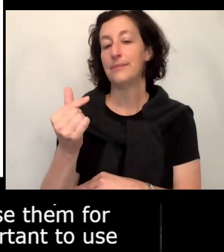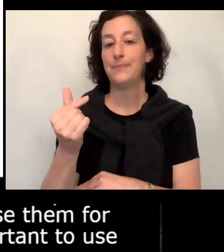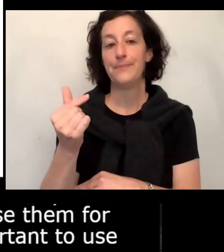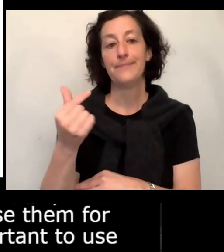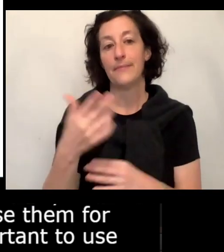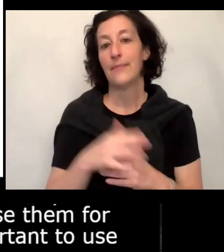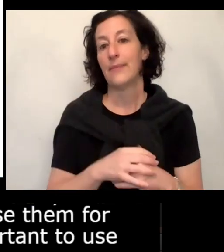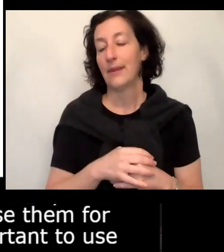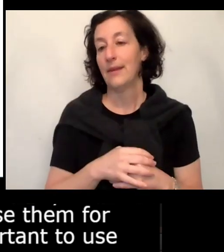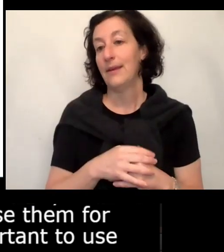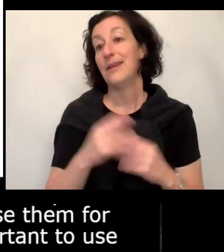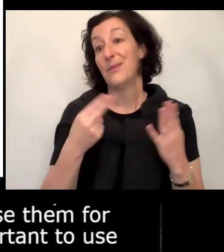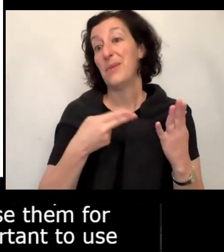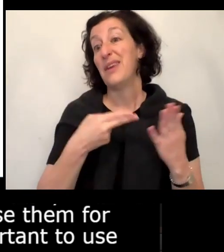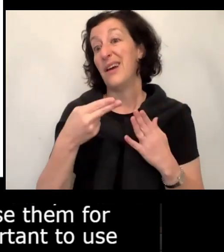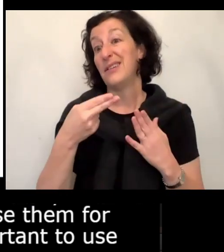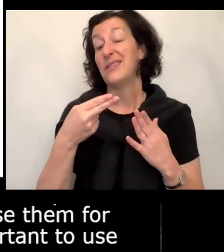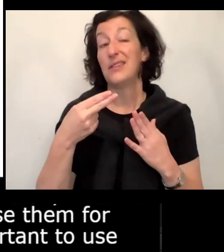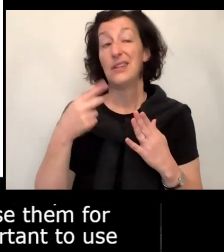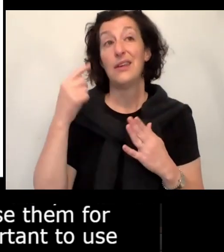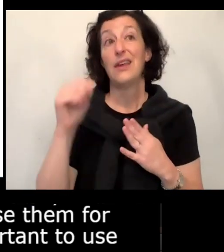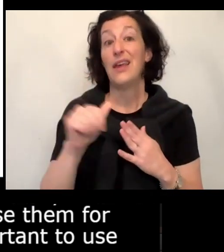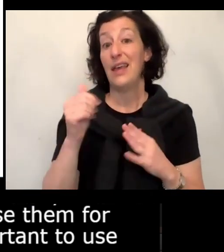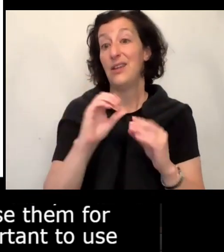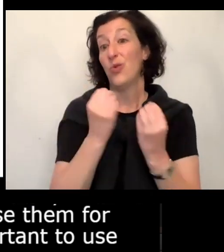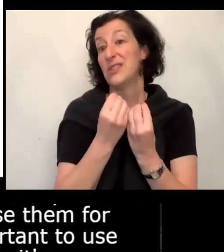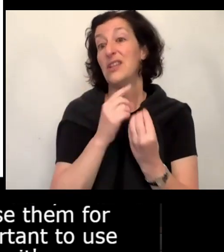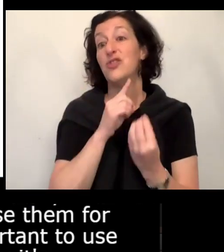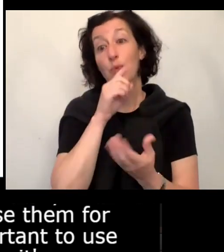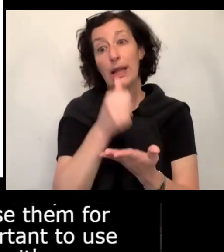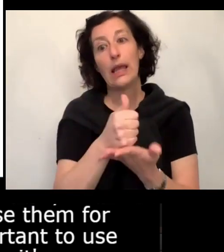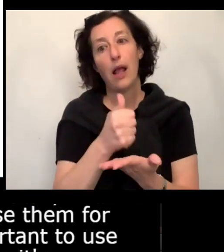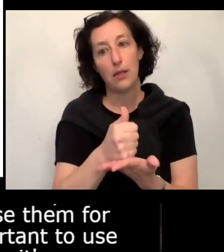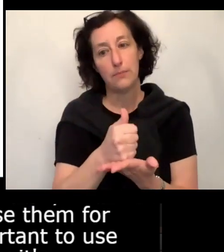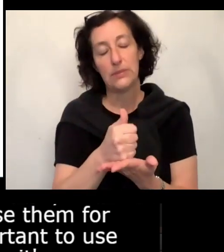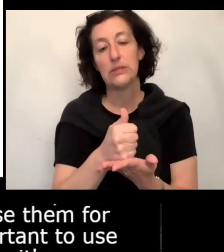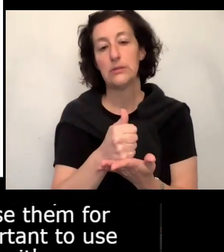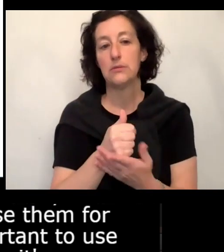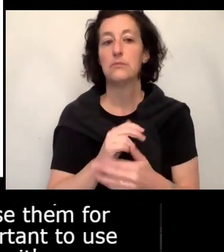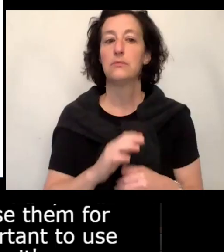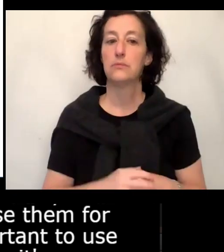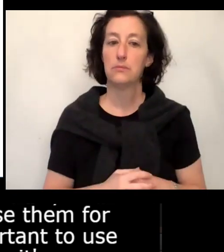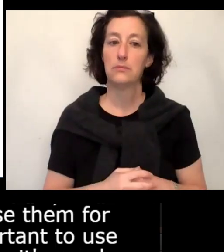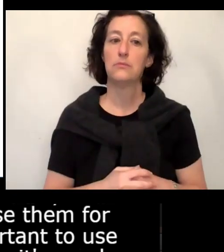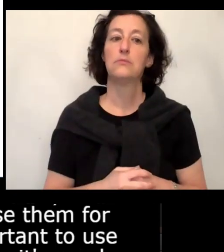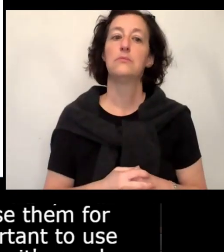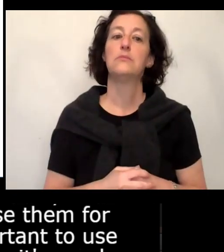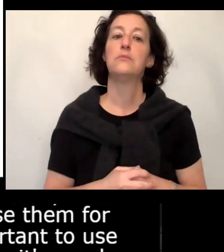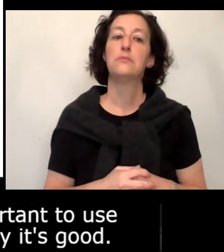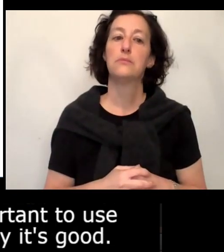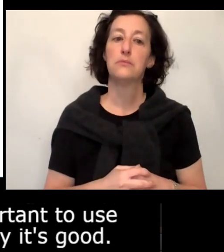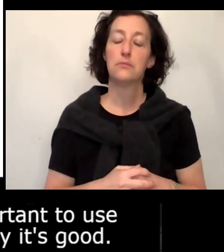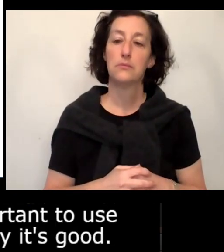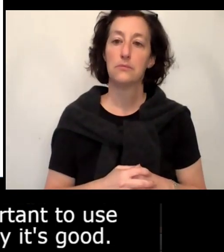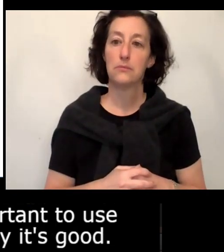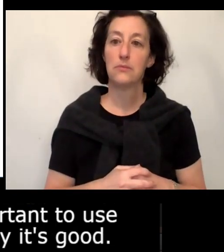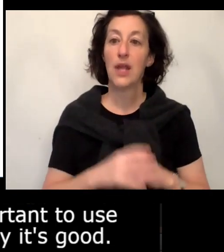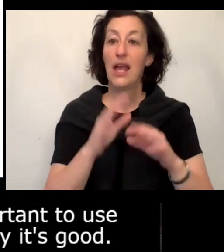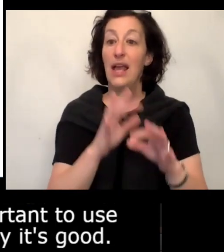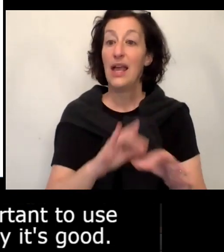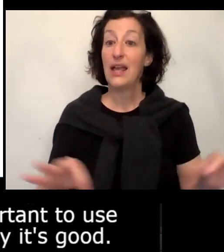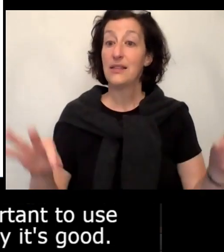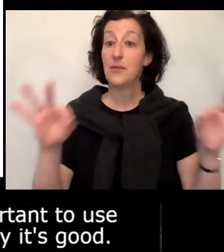organization for anybody, it's good. It's also important, generally speaking, to put content